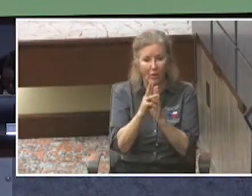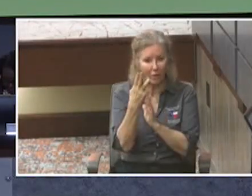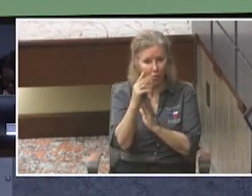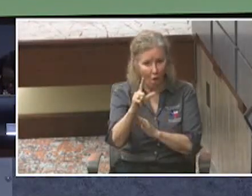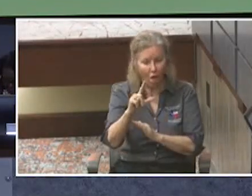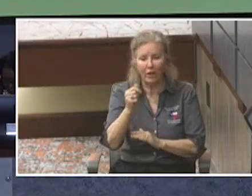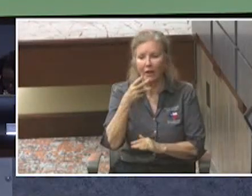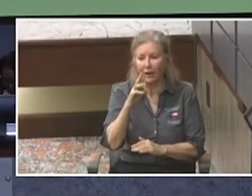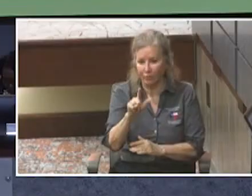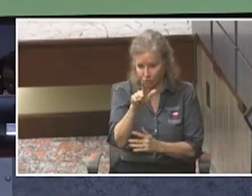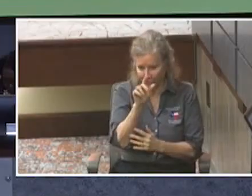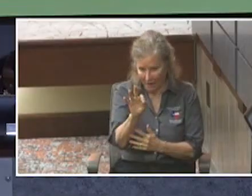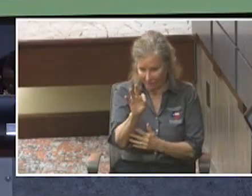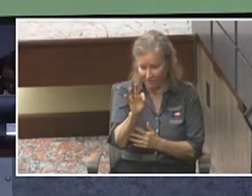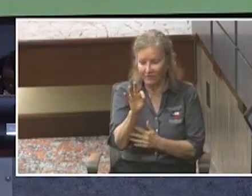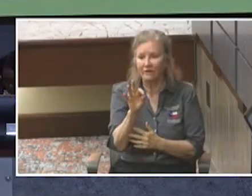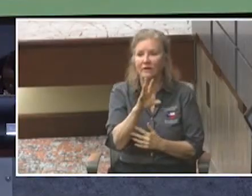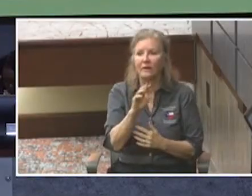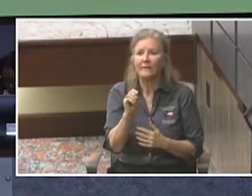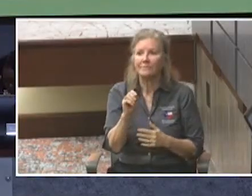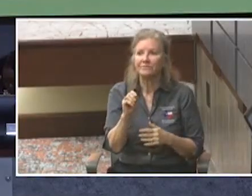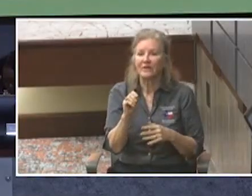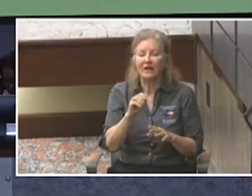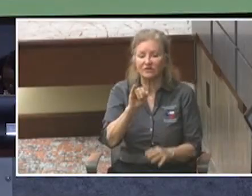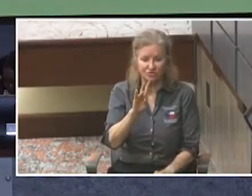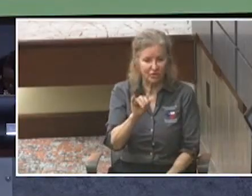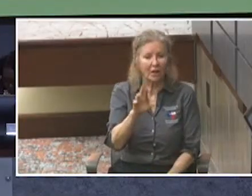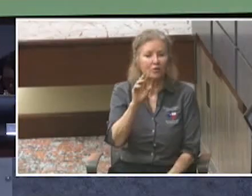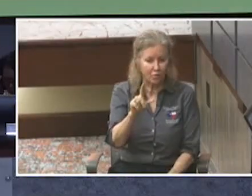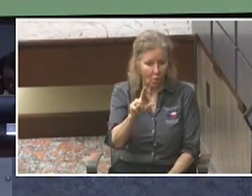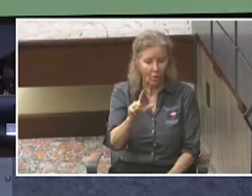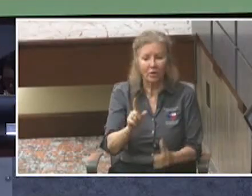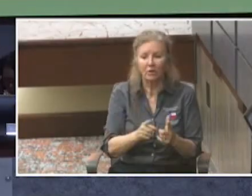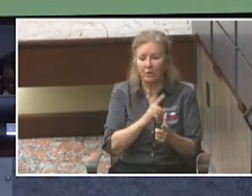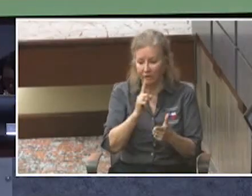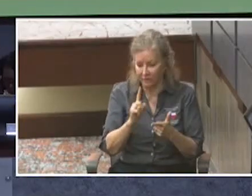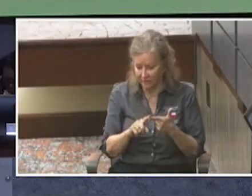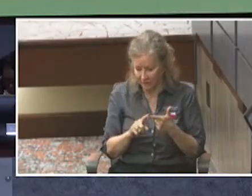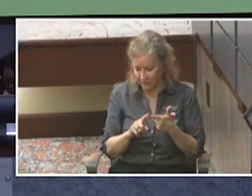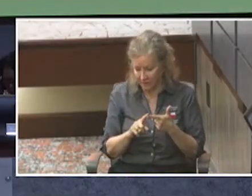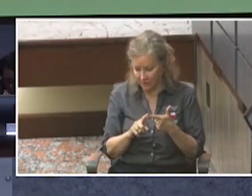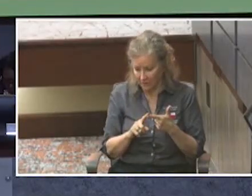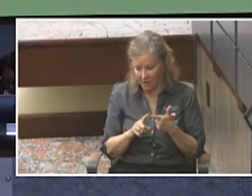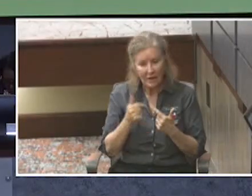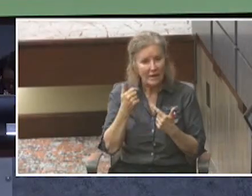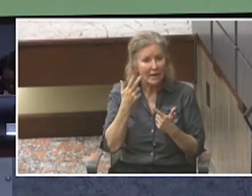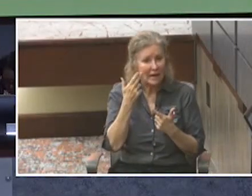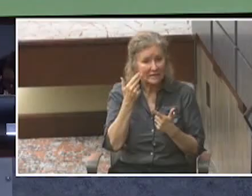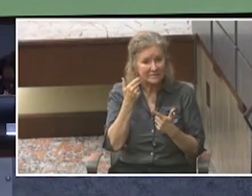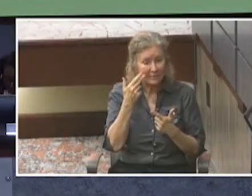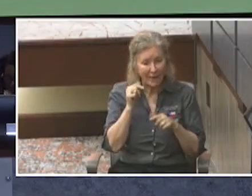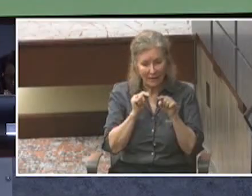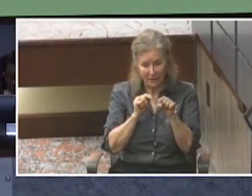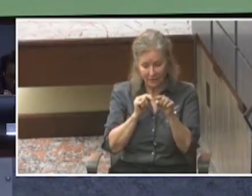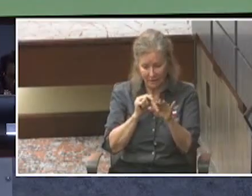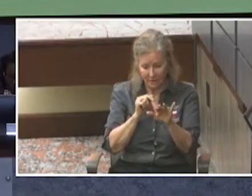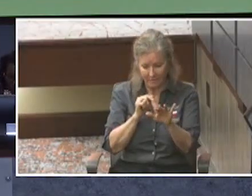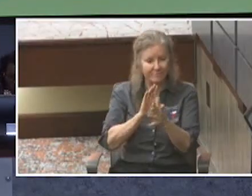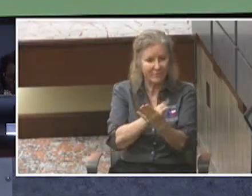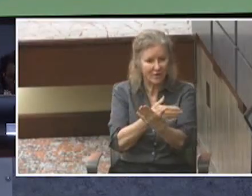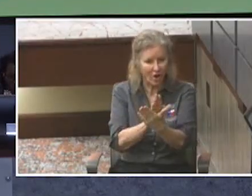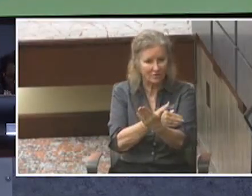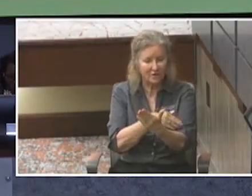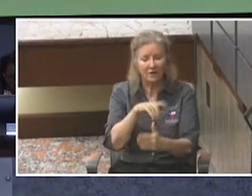April 29th, and then Post Malone Jelly Roll. And then we have a Hispanic concert with